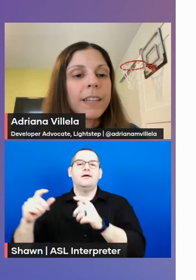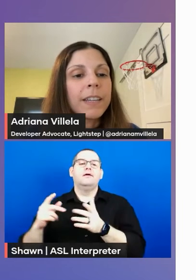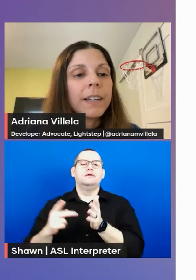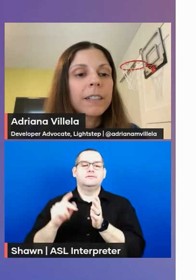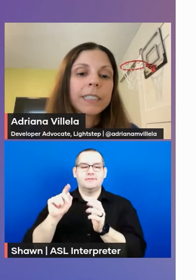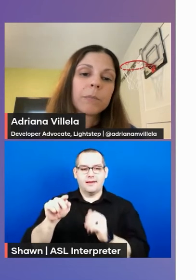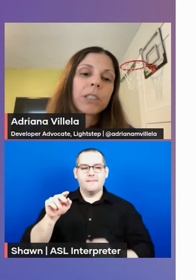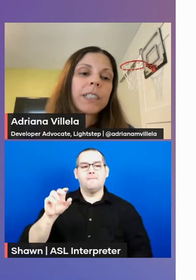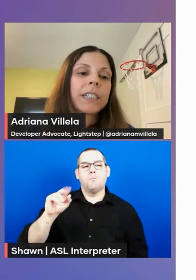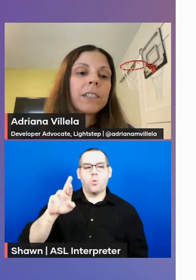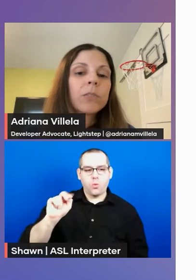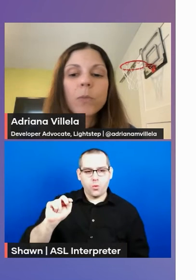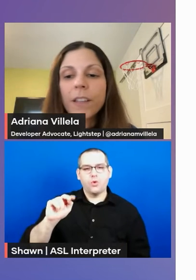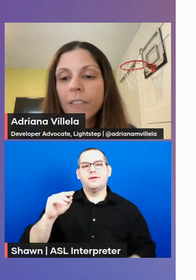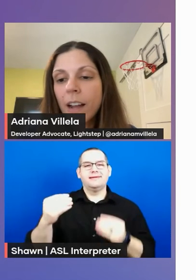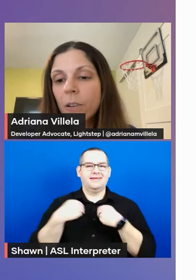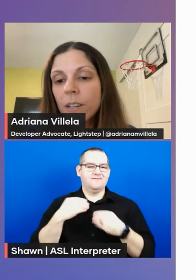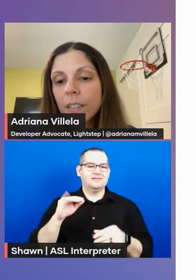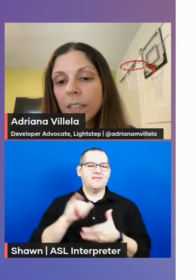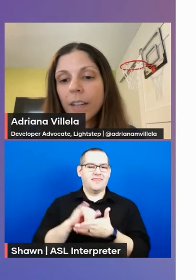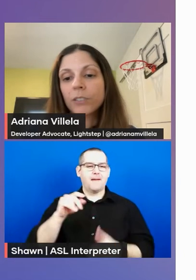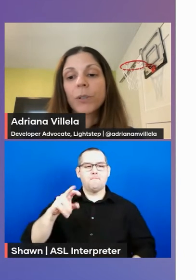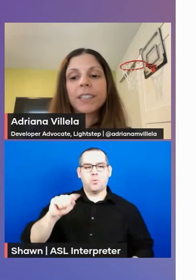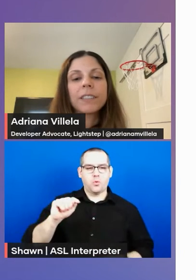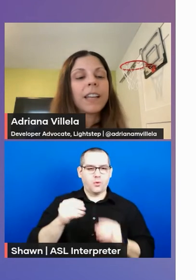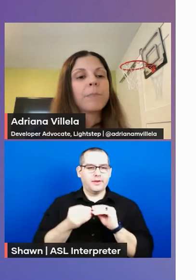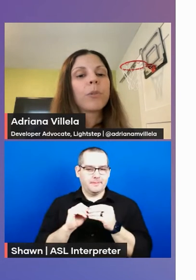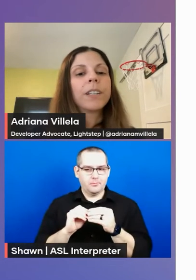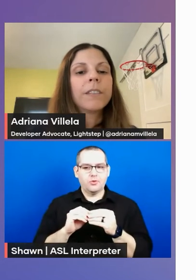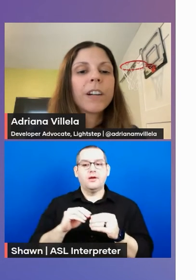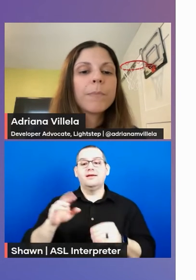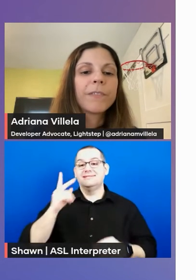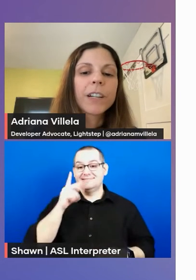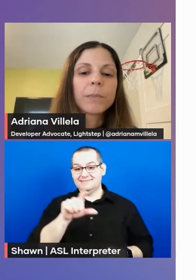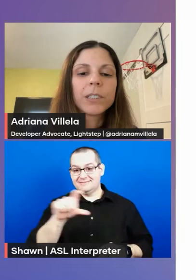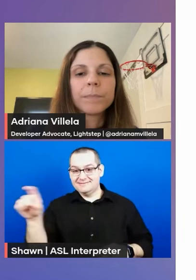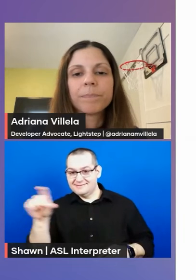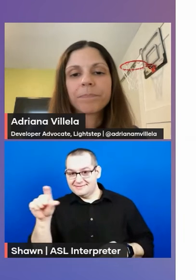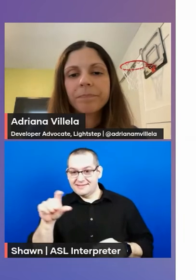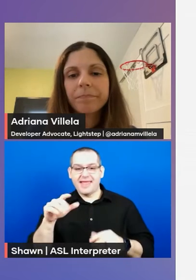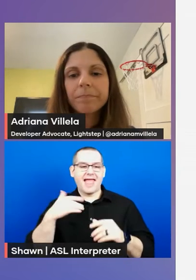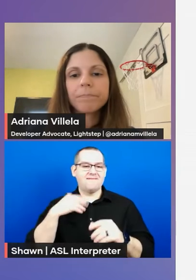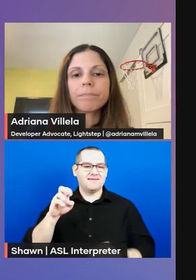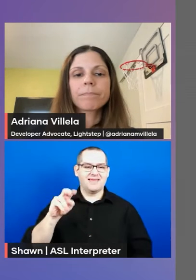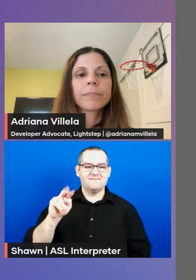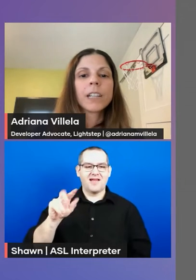we see a similar deal with our traces endpoint environment variable.